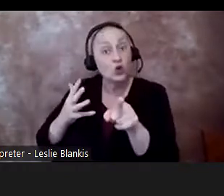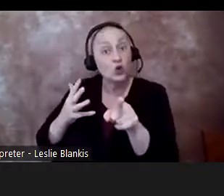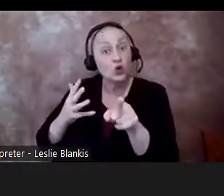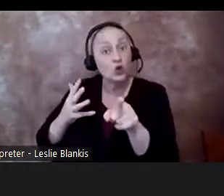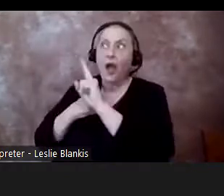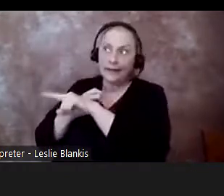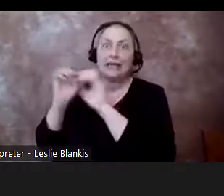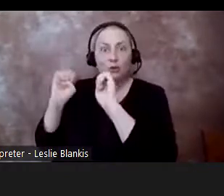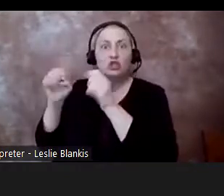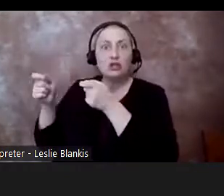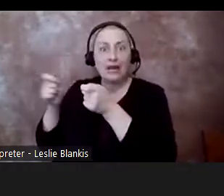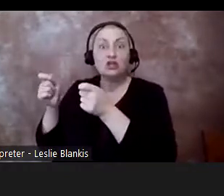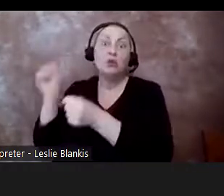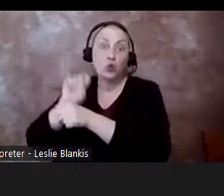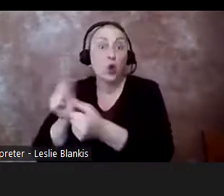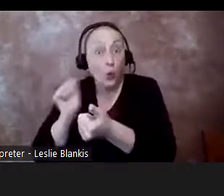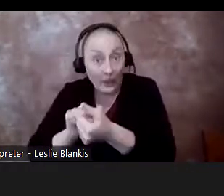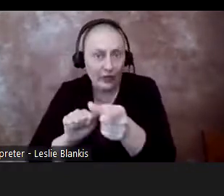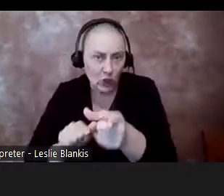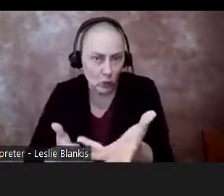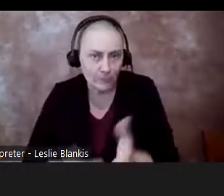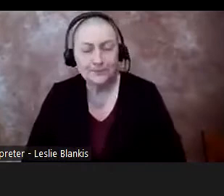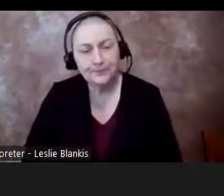to work with you?